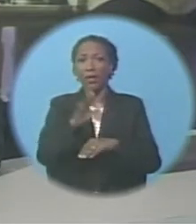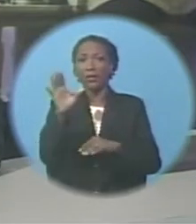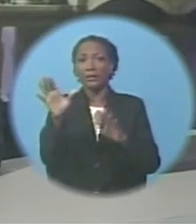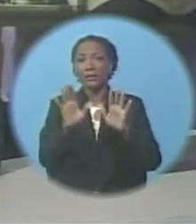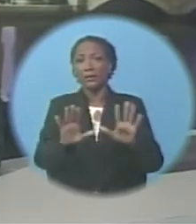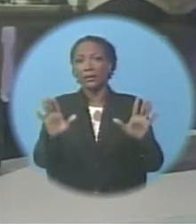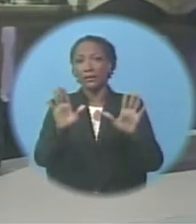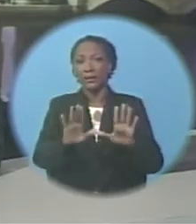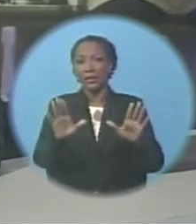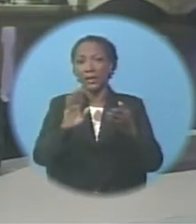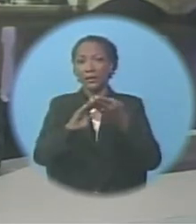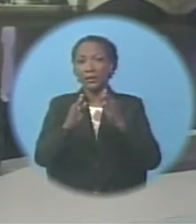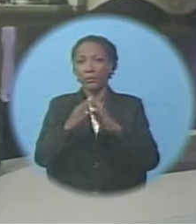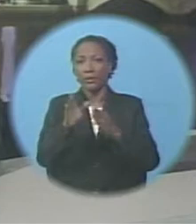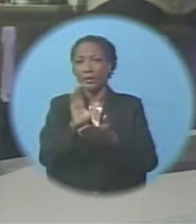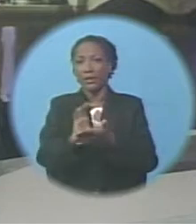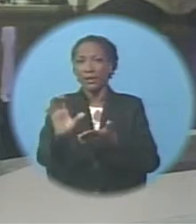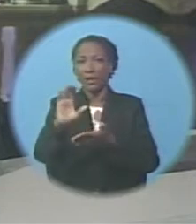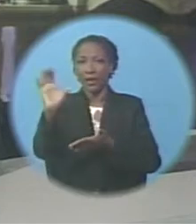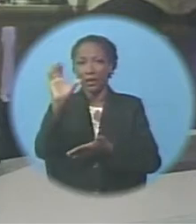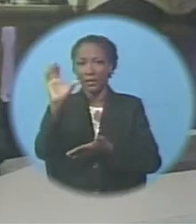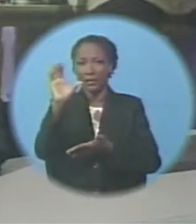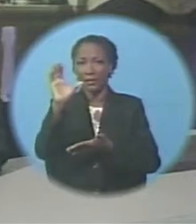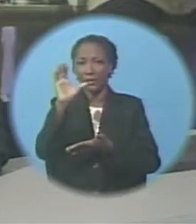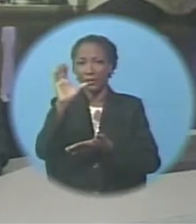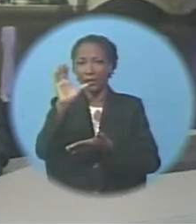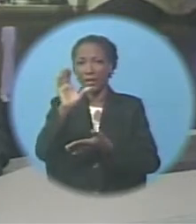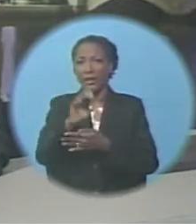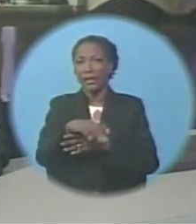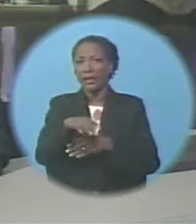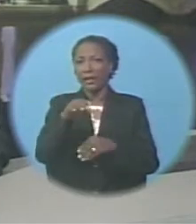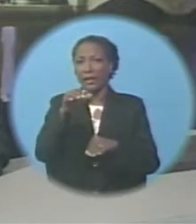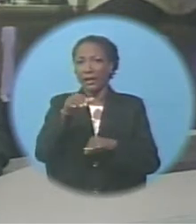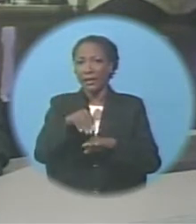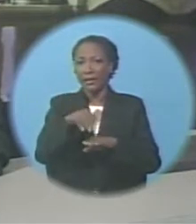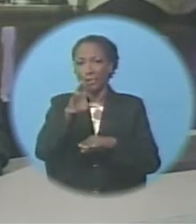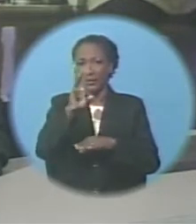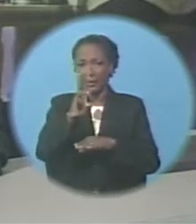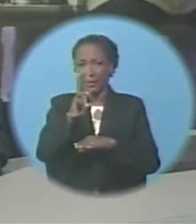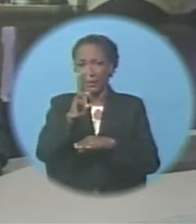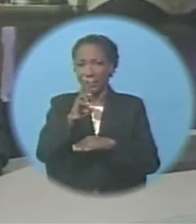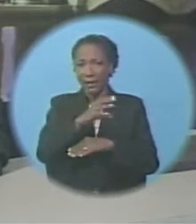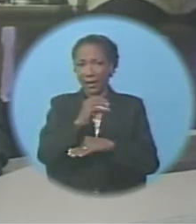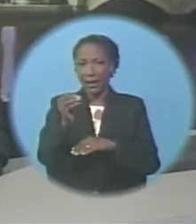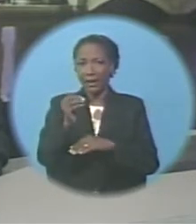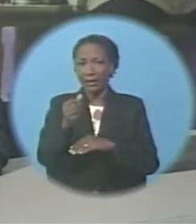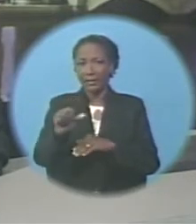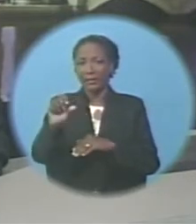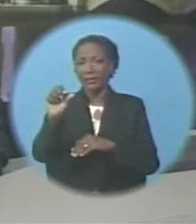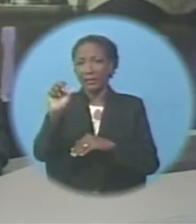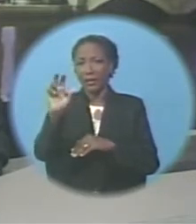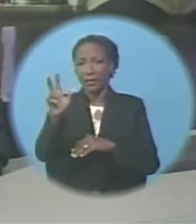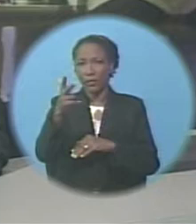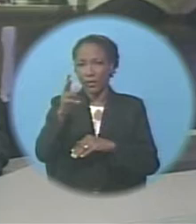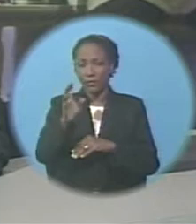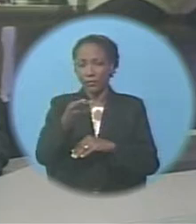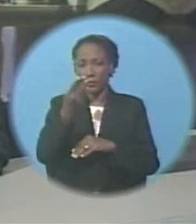Sunday at the Community College Gym at 6 p.m. while the Pinelands and Warrens will play the third place playoff. That begins at